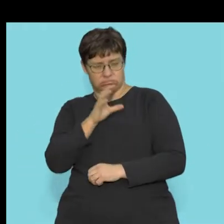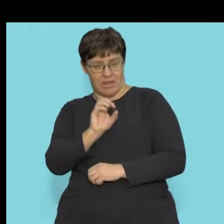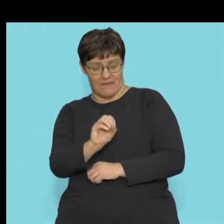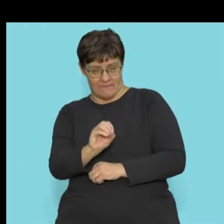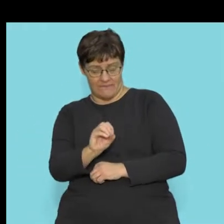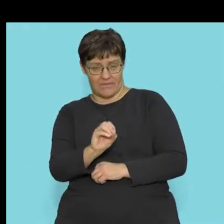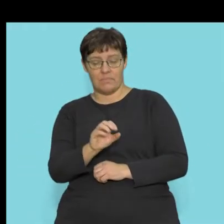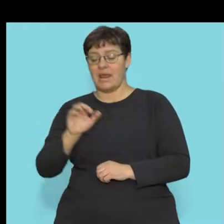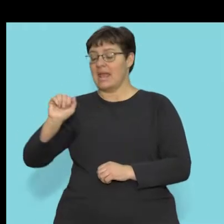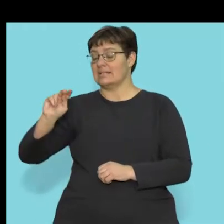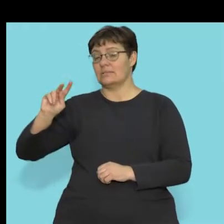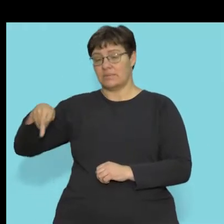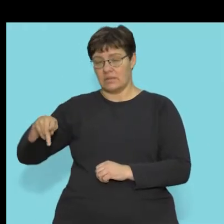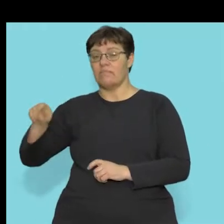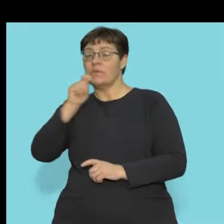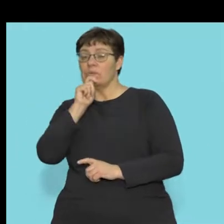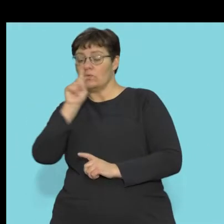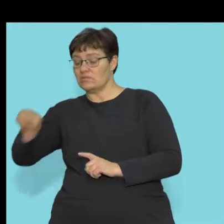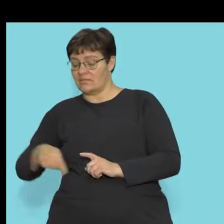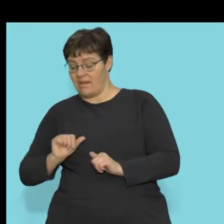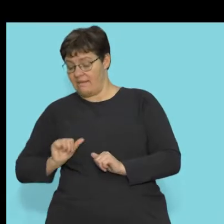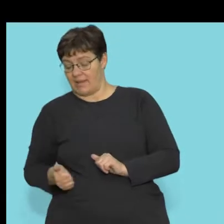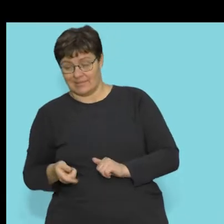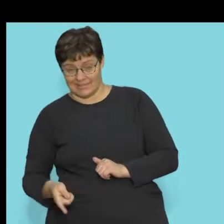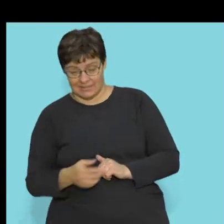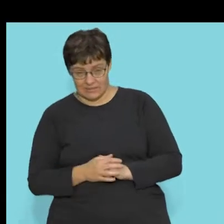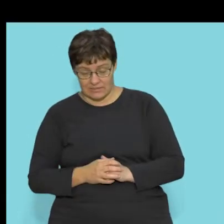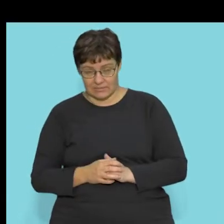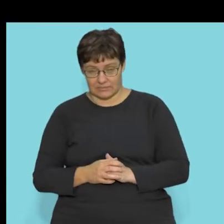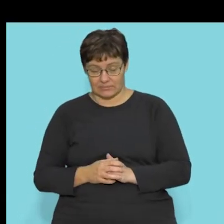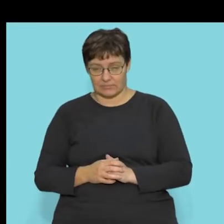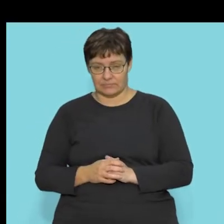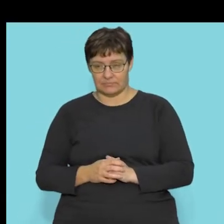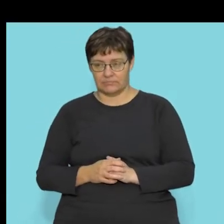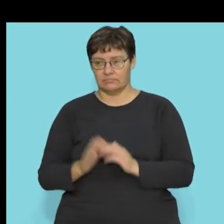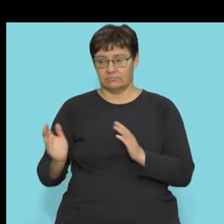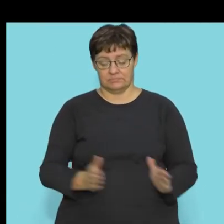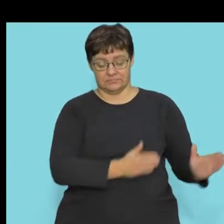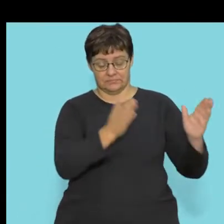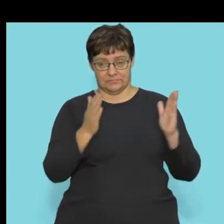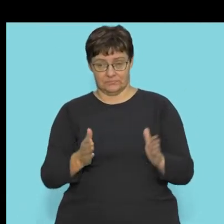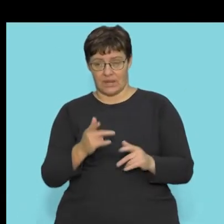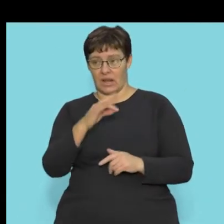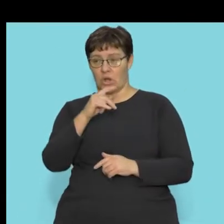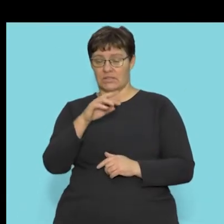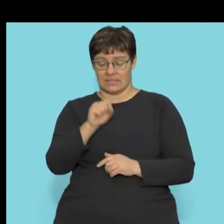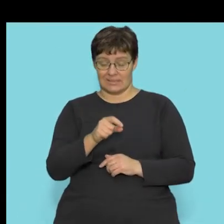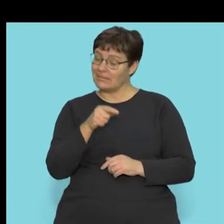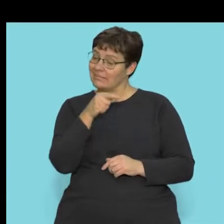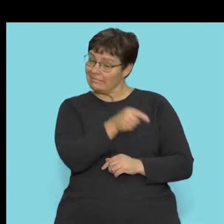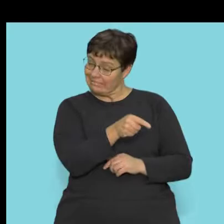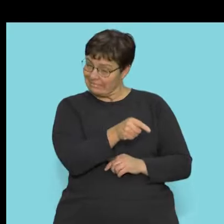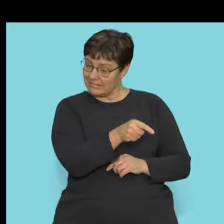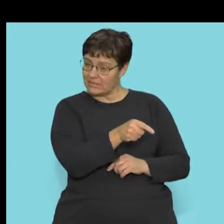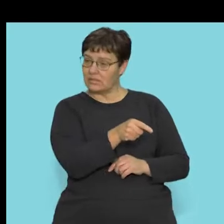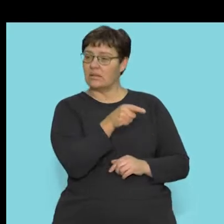now in the form of ATP, are used in the next steps. Right, so that's glycolysis. We